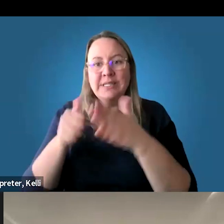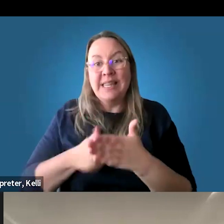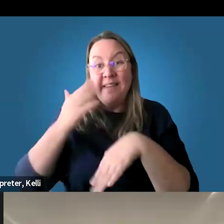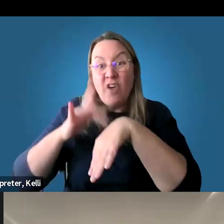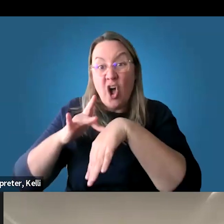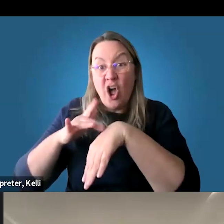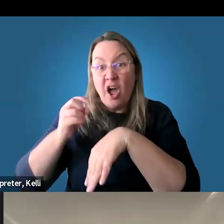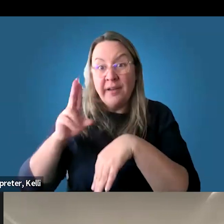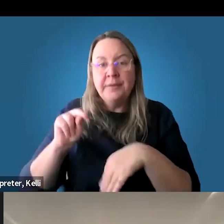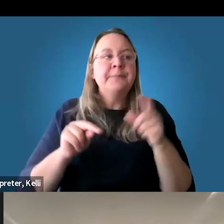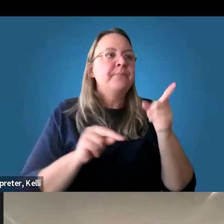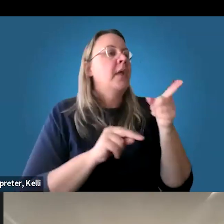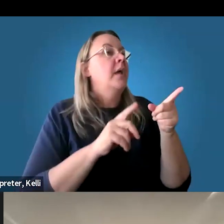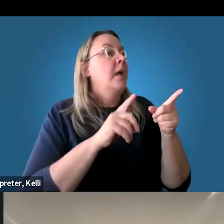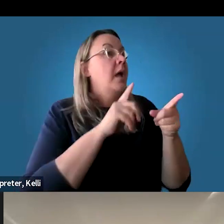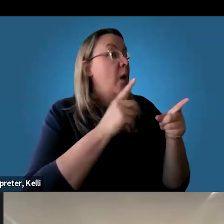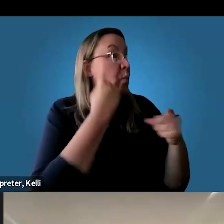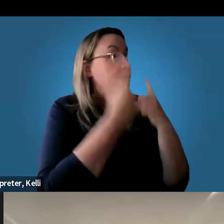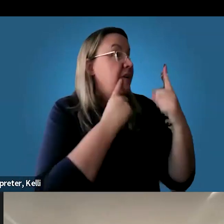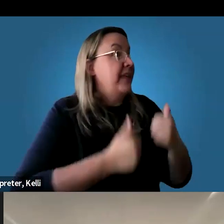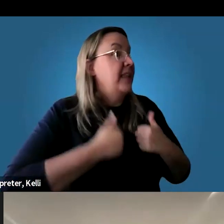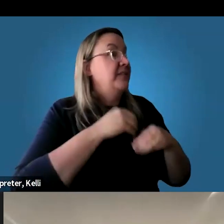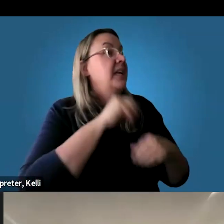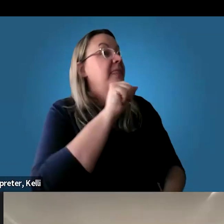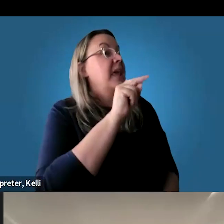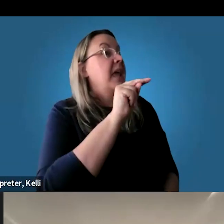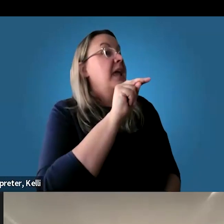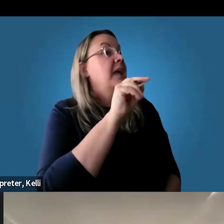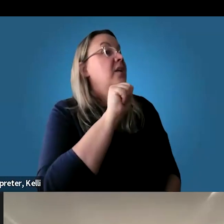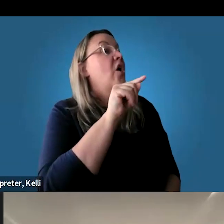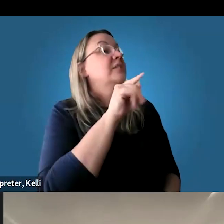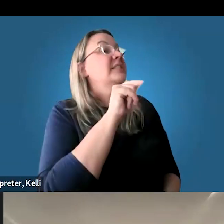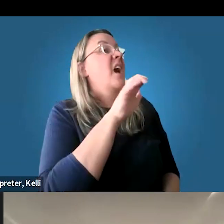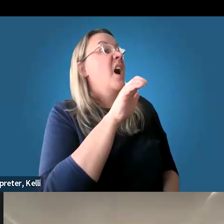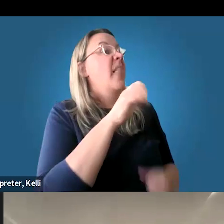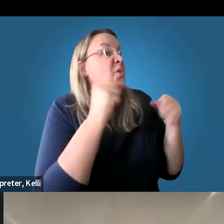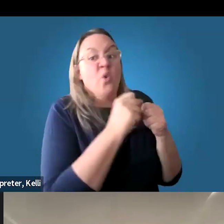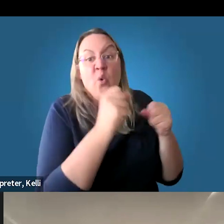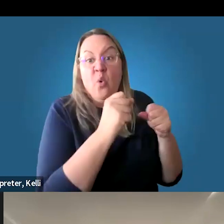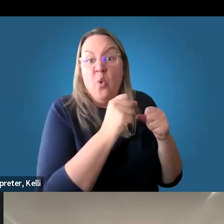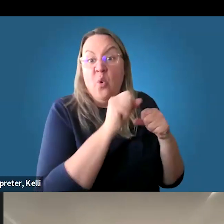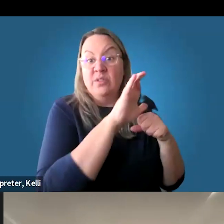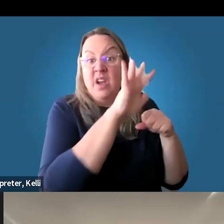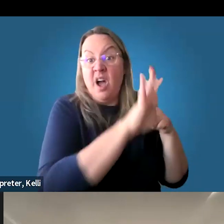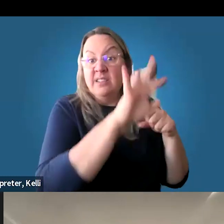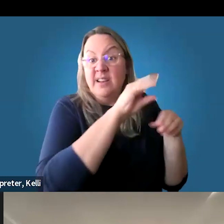Yeah. wonder if they ever lived on Antarctica, maybe back in the Pangea days or something like that, or at least a an earlier version,